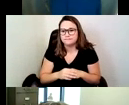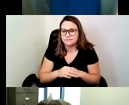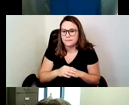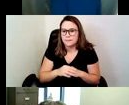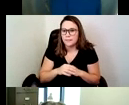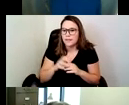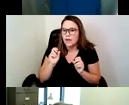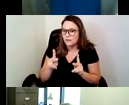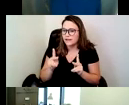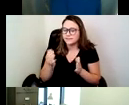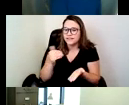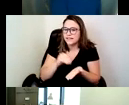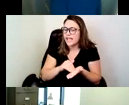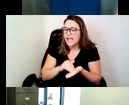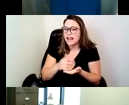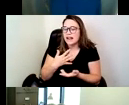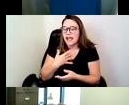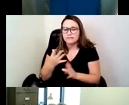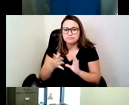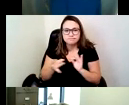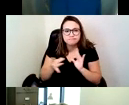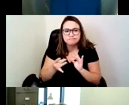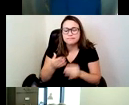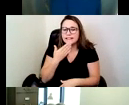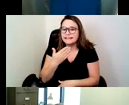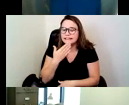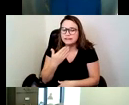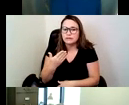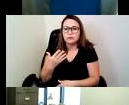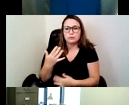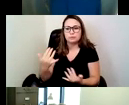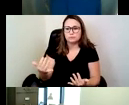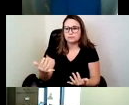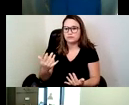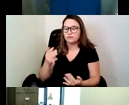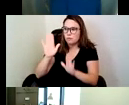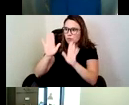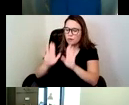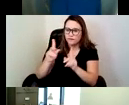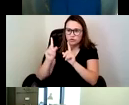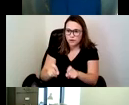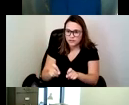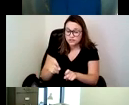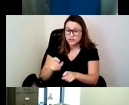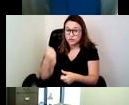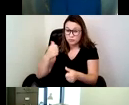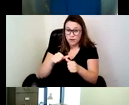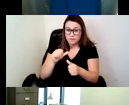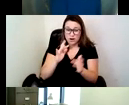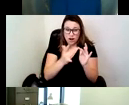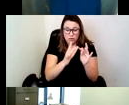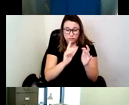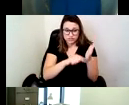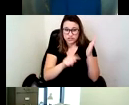All right. Again, I just wanted to say thank you very much. Those are great questions. Remember to look at our website. Ellen McCauley, our